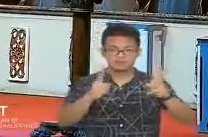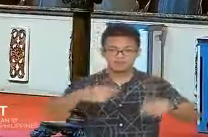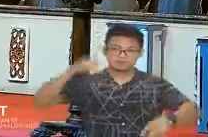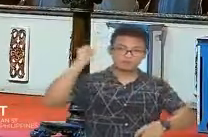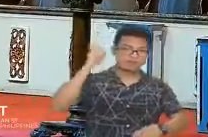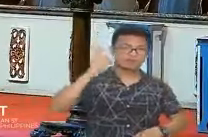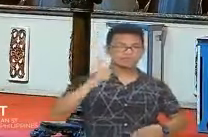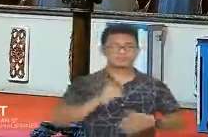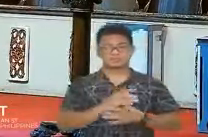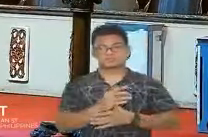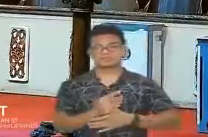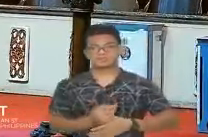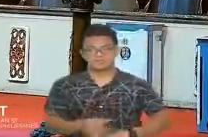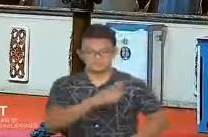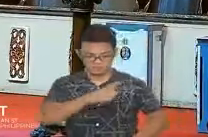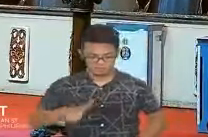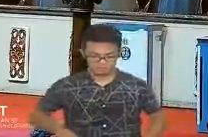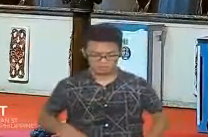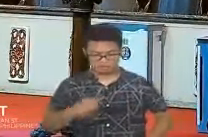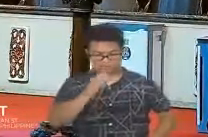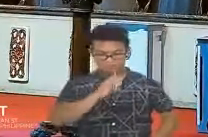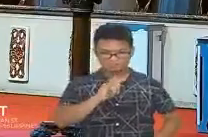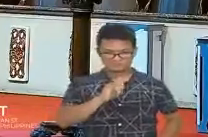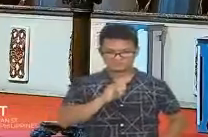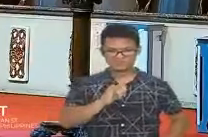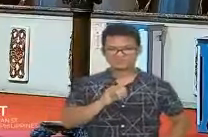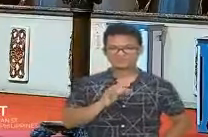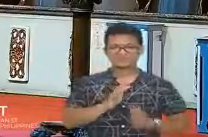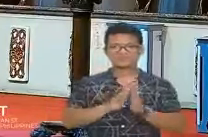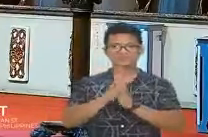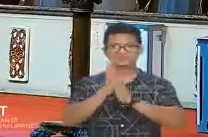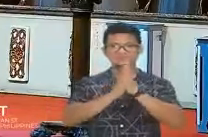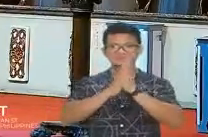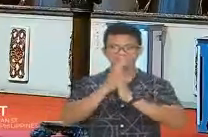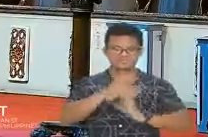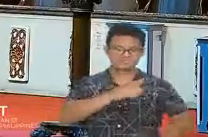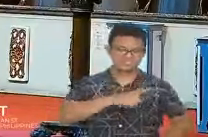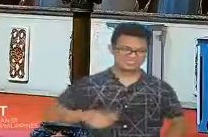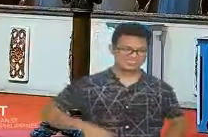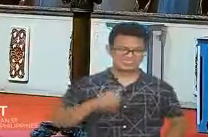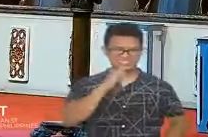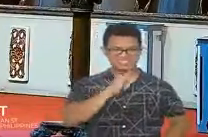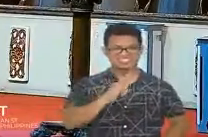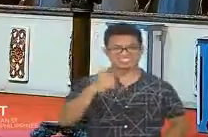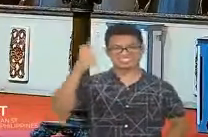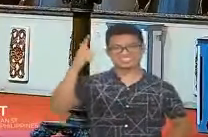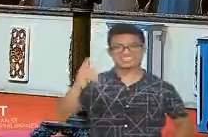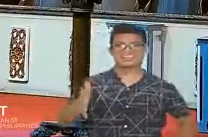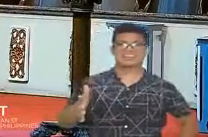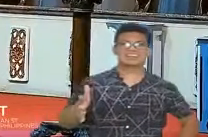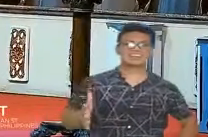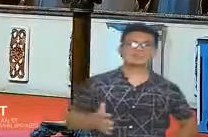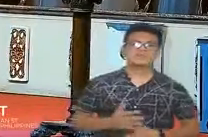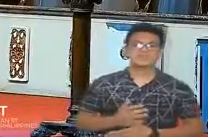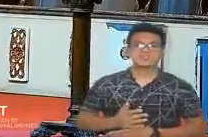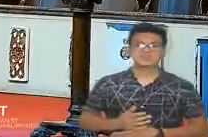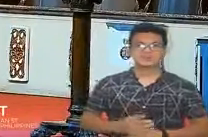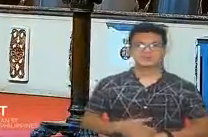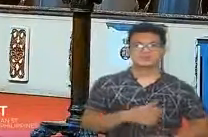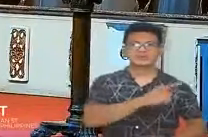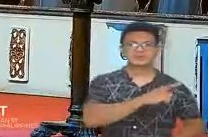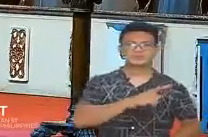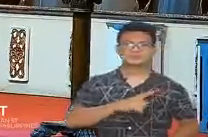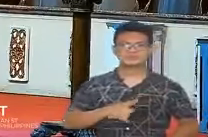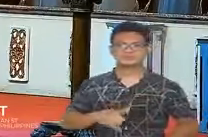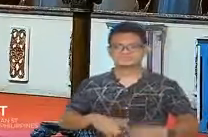The Lord, He is God. Amen. Say it. The Lord, He is God. One